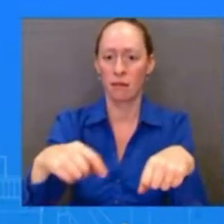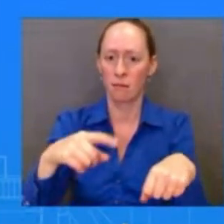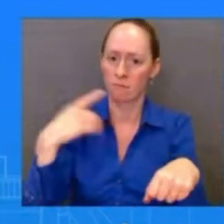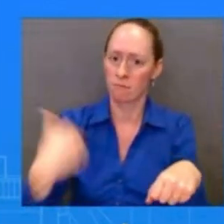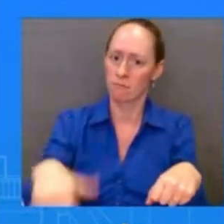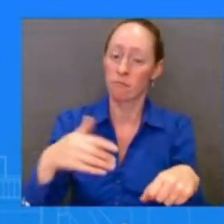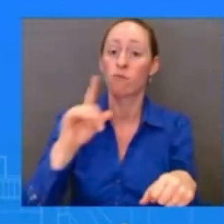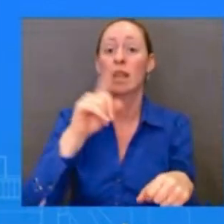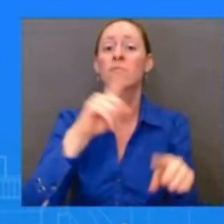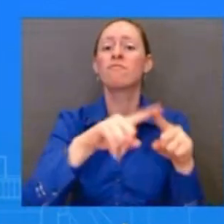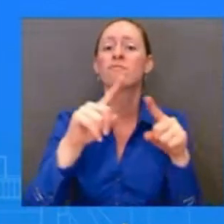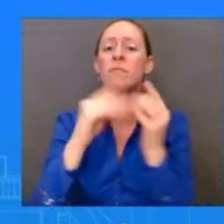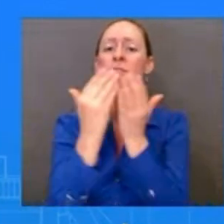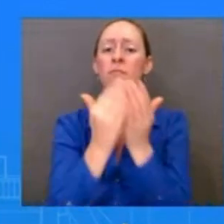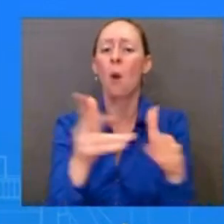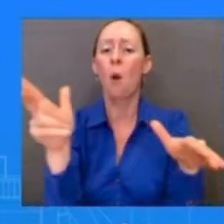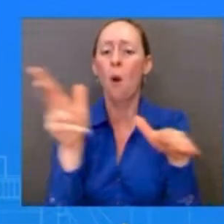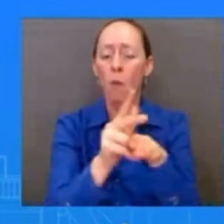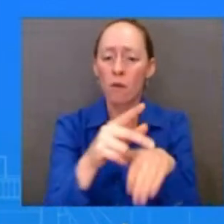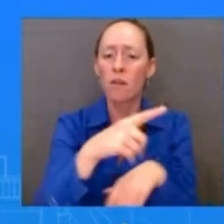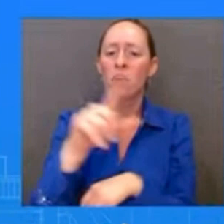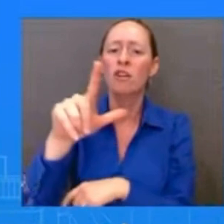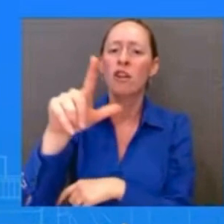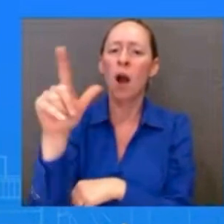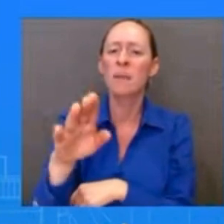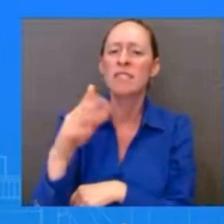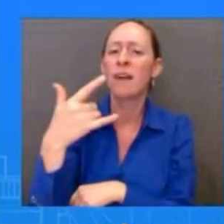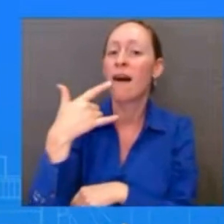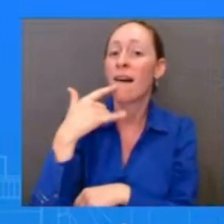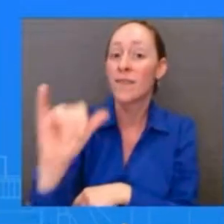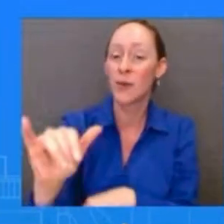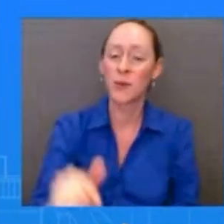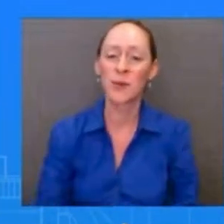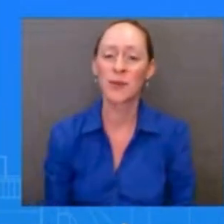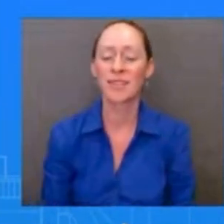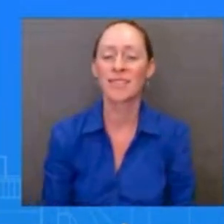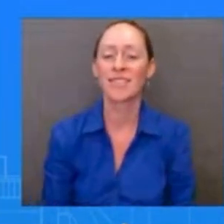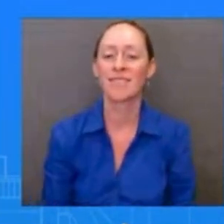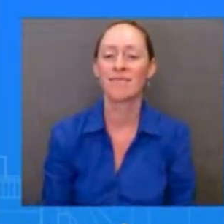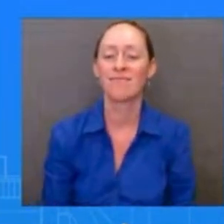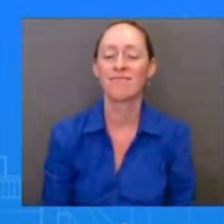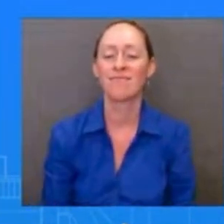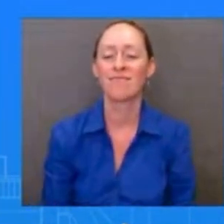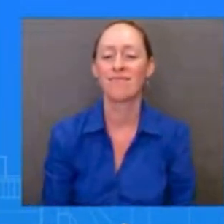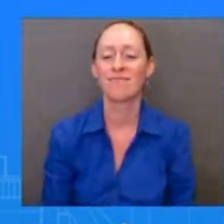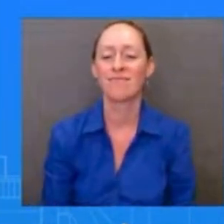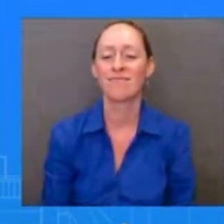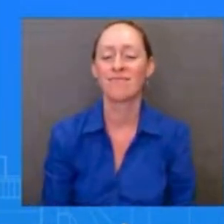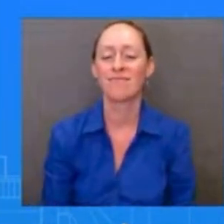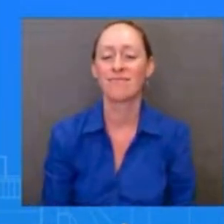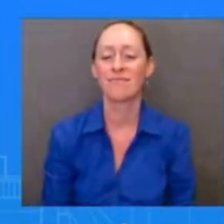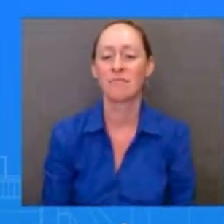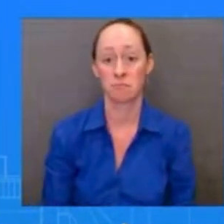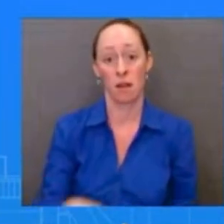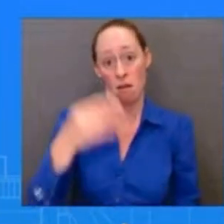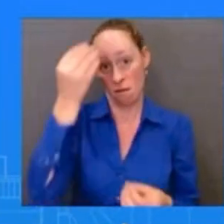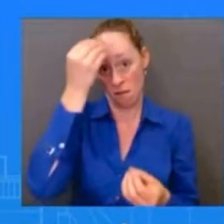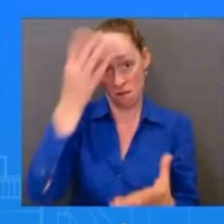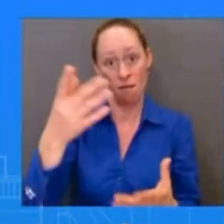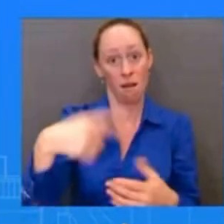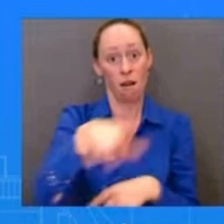containers. It guarantees a 32% pay increase over 6 years. The president will also discuss his